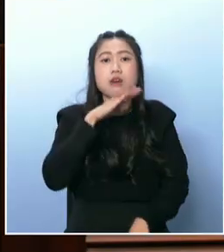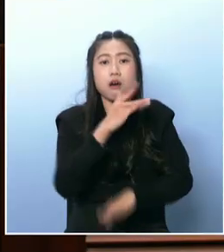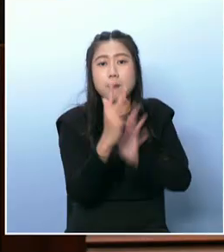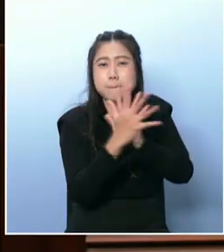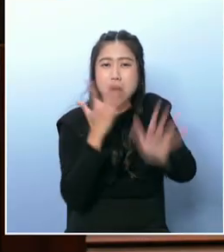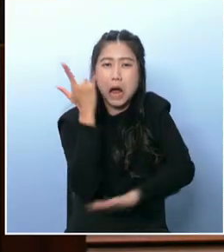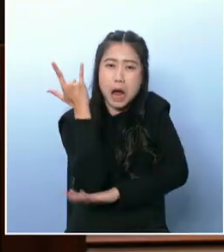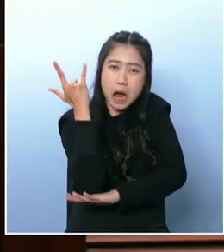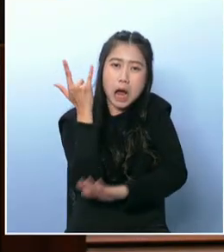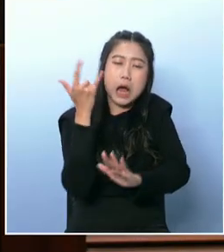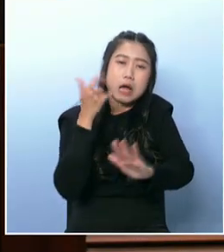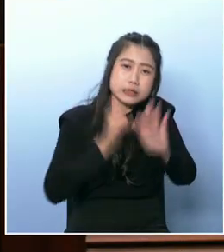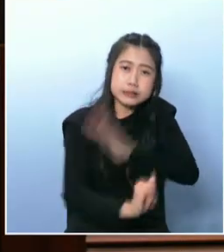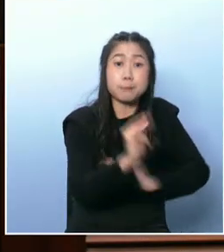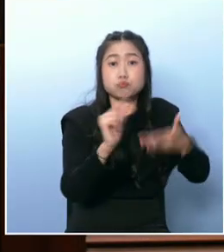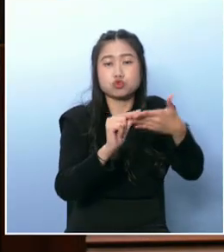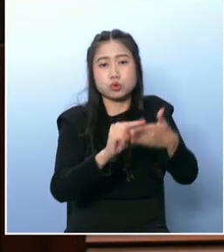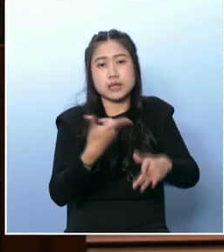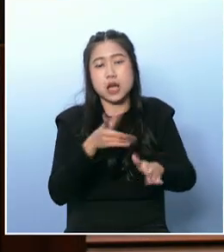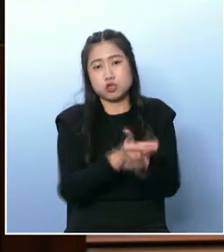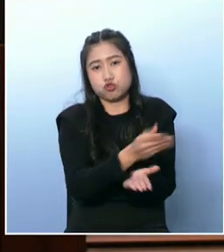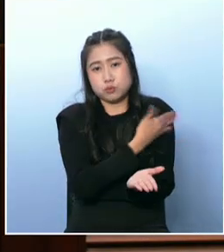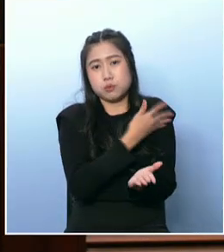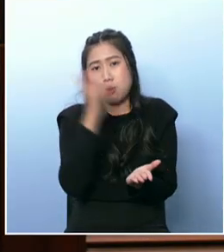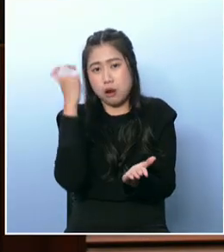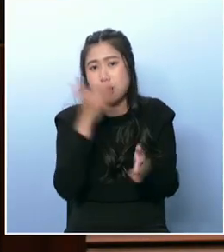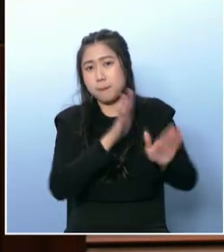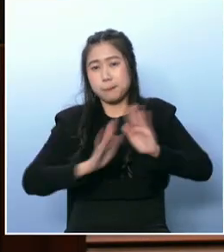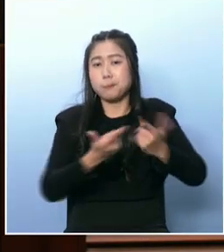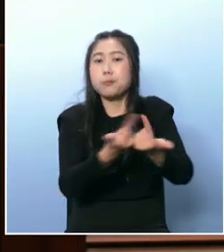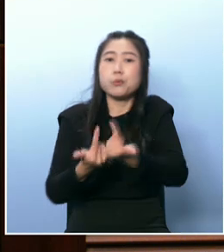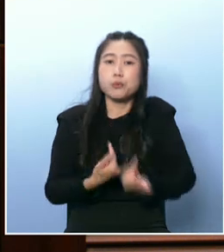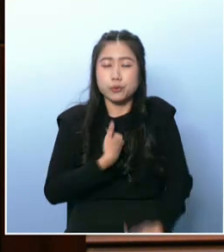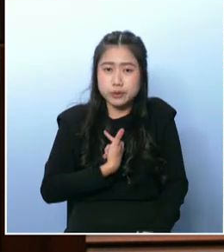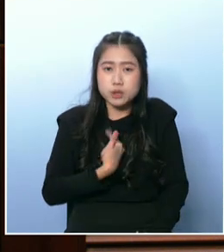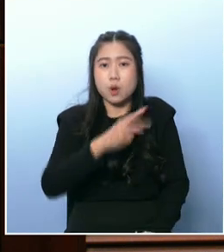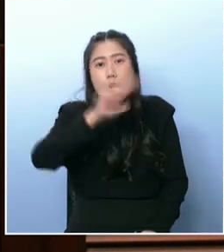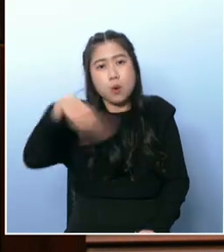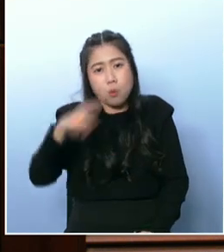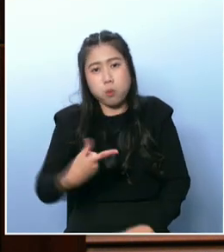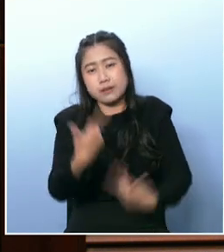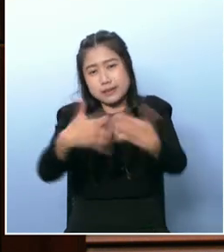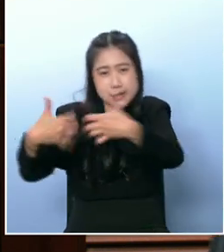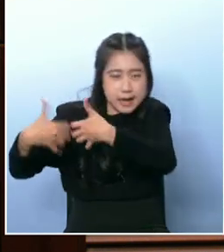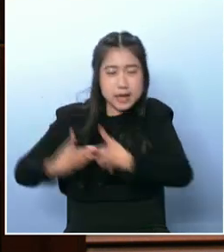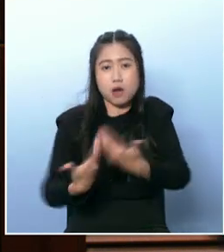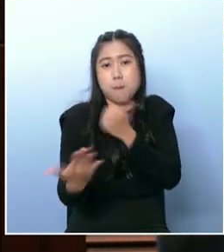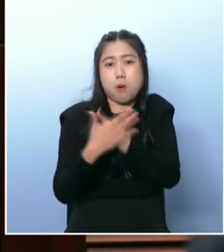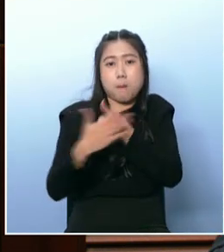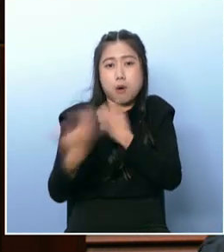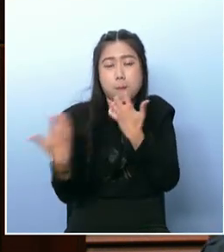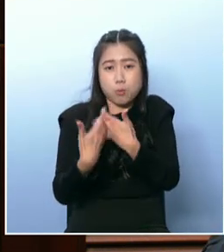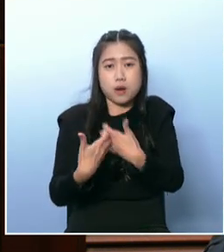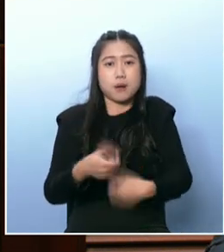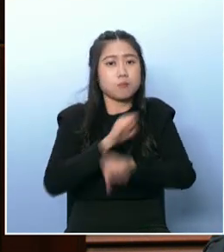the PWDs while they are waiting for a place in the hostel? Can you come up with some support services for them? Can you make